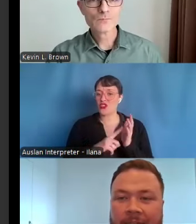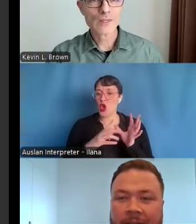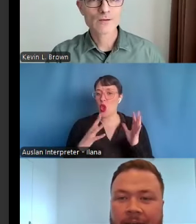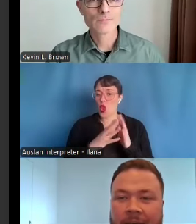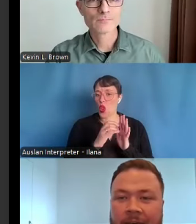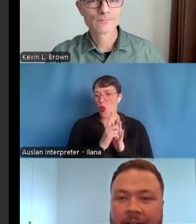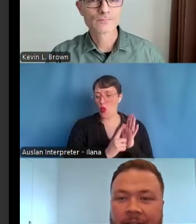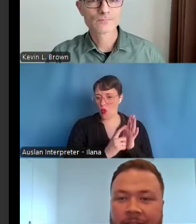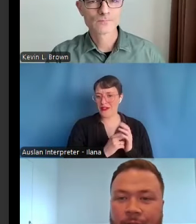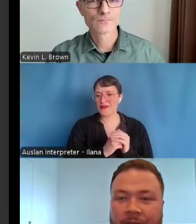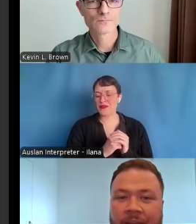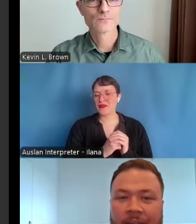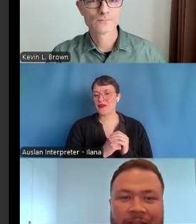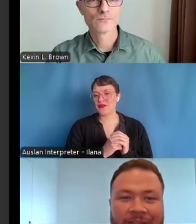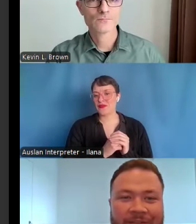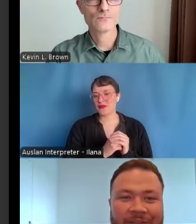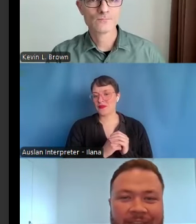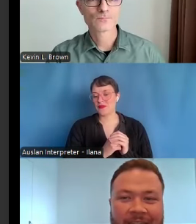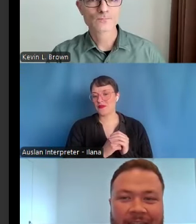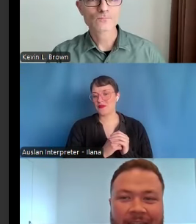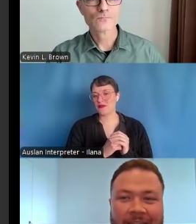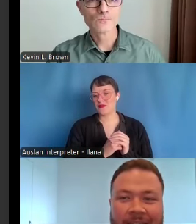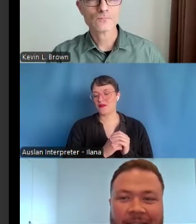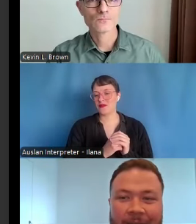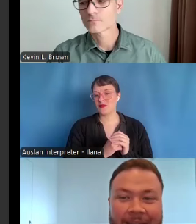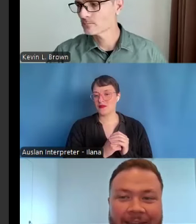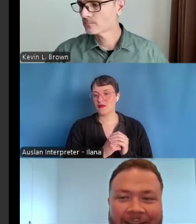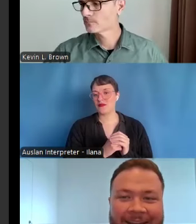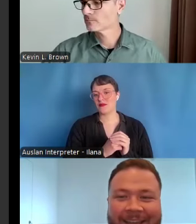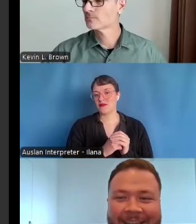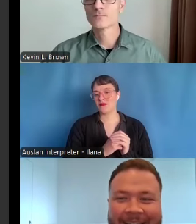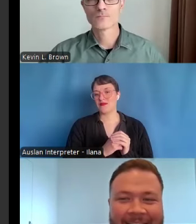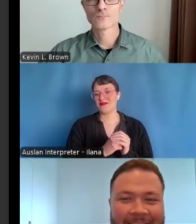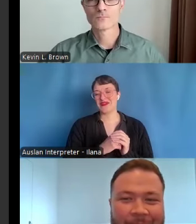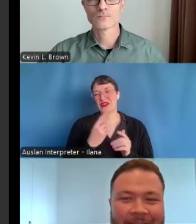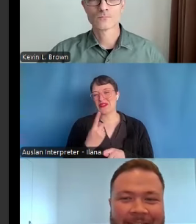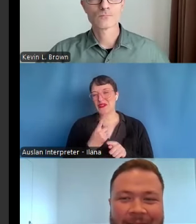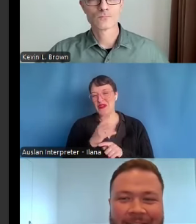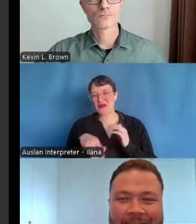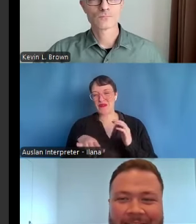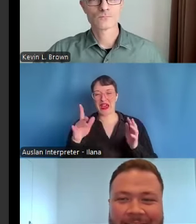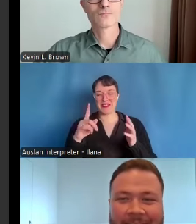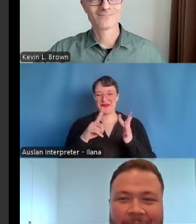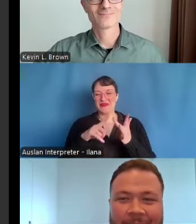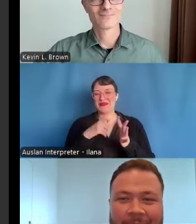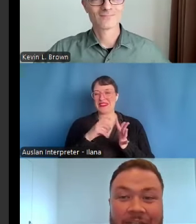and to one of the elements of the Ikigai